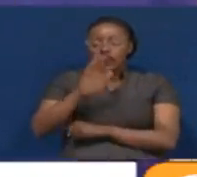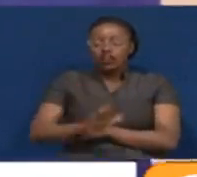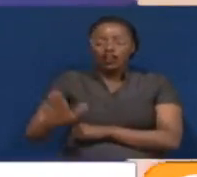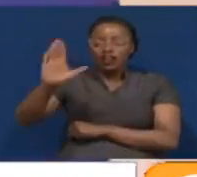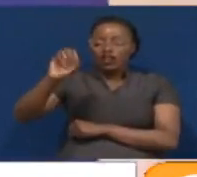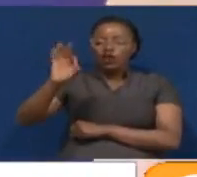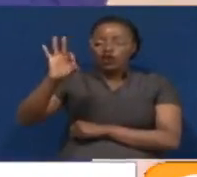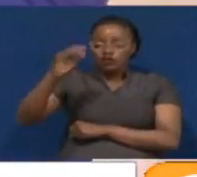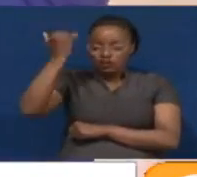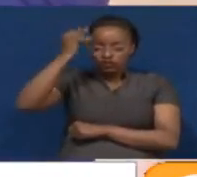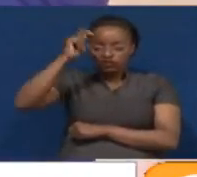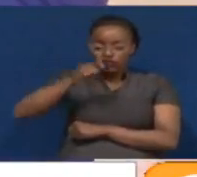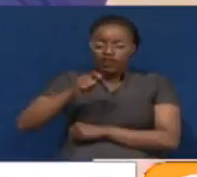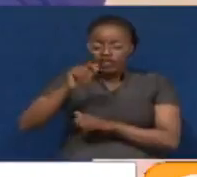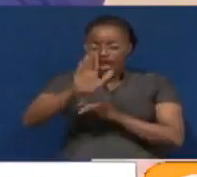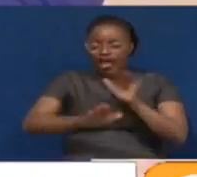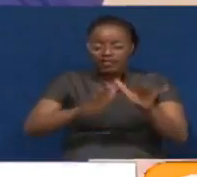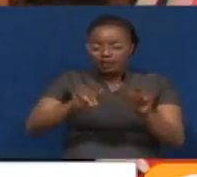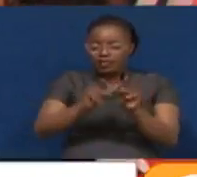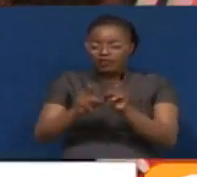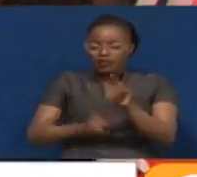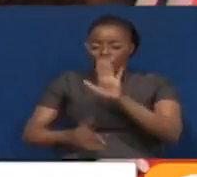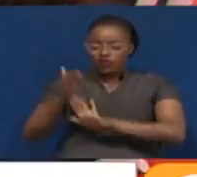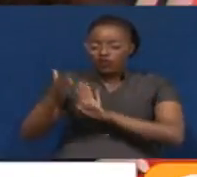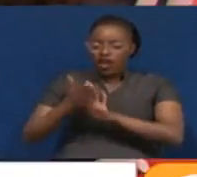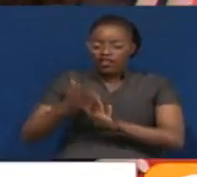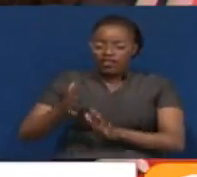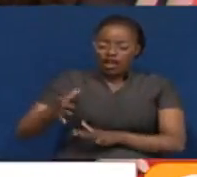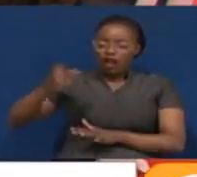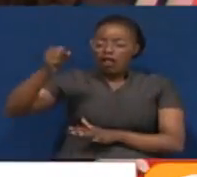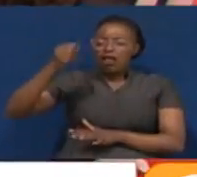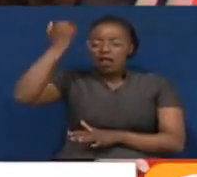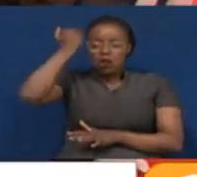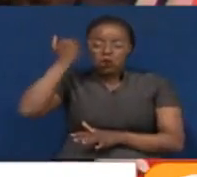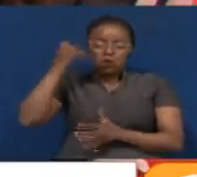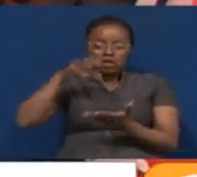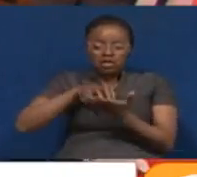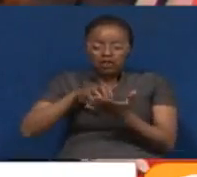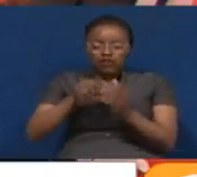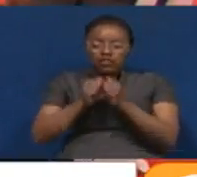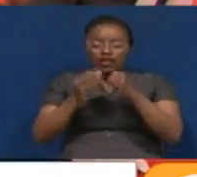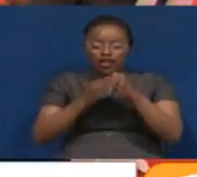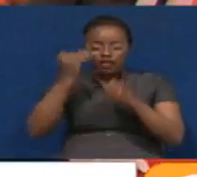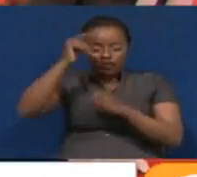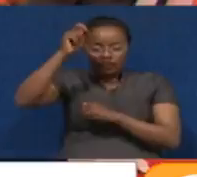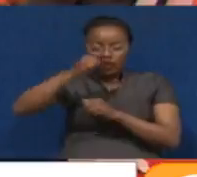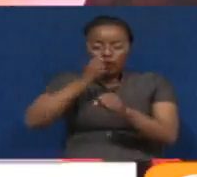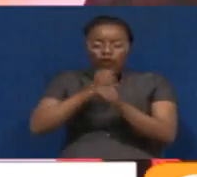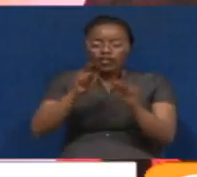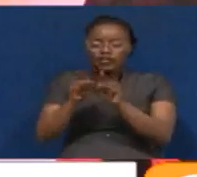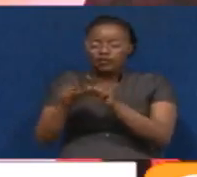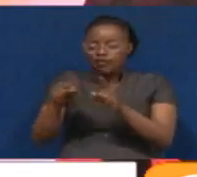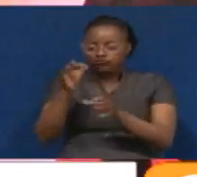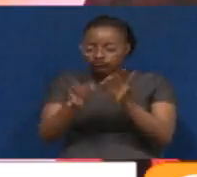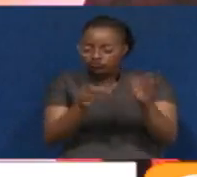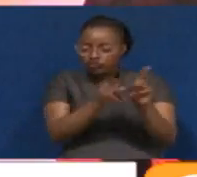the magistrates is a step forward when it comes to speeding up pending court cases. 19 of the magistrates will serve as